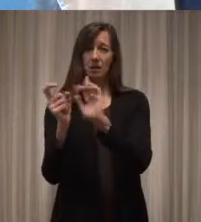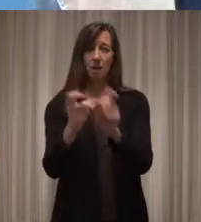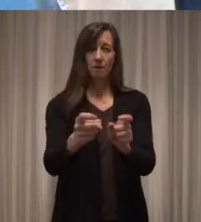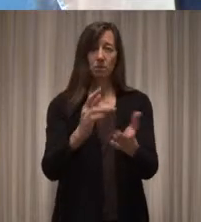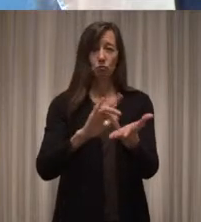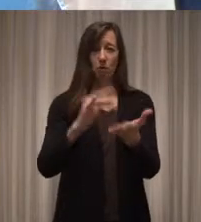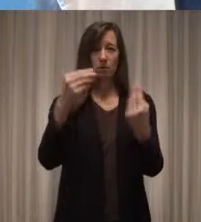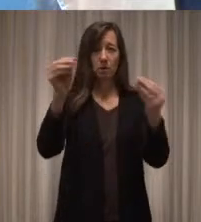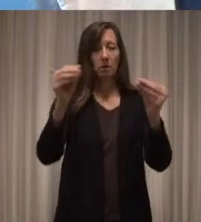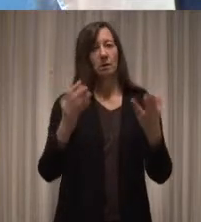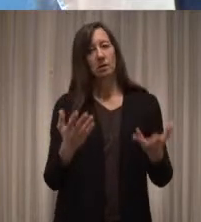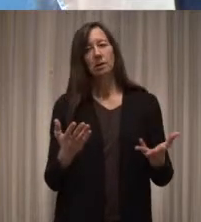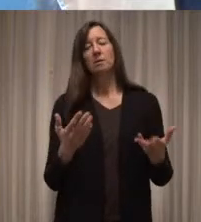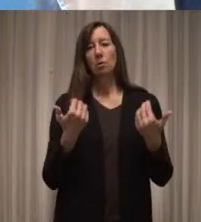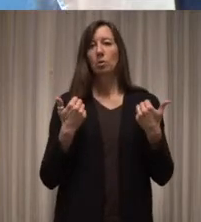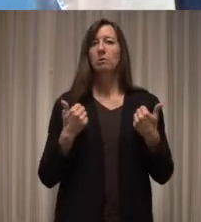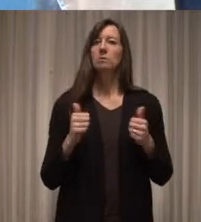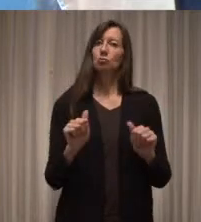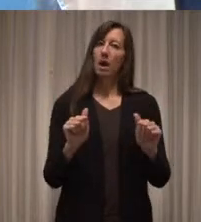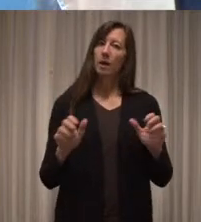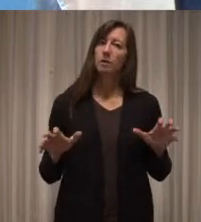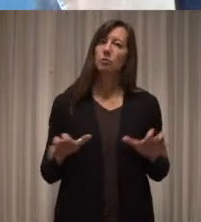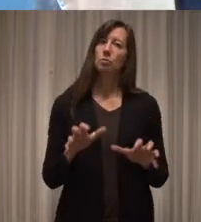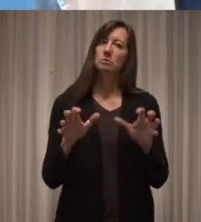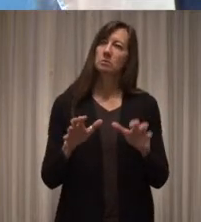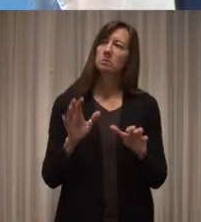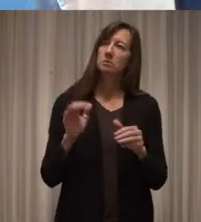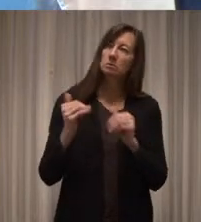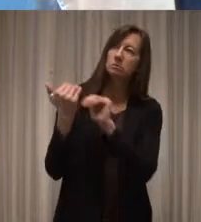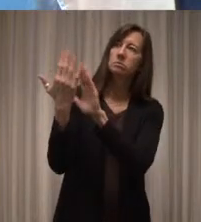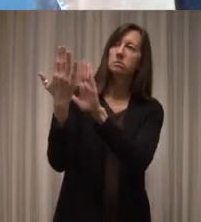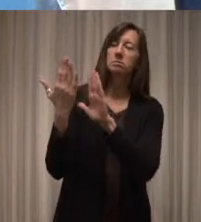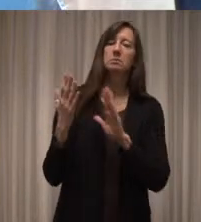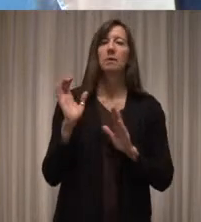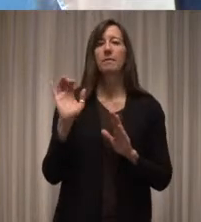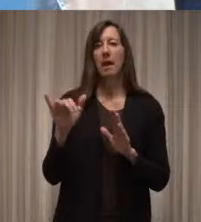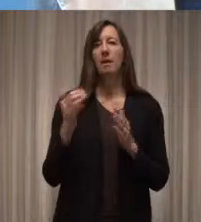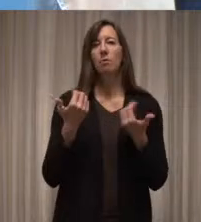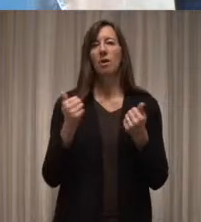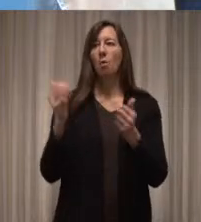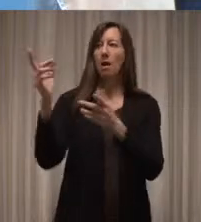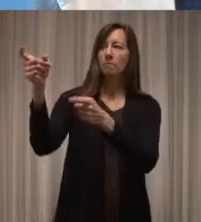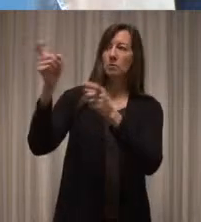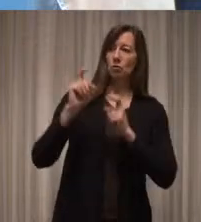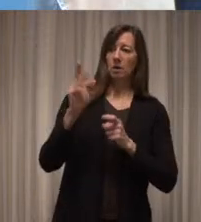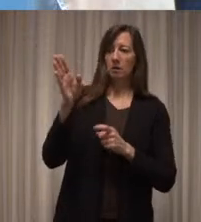But in the meantime, those seniors, at least for this week, have to go directly to those pharmacies.